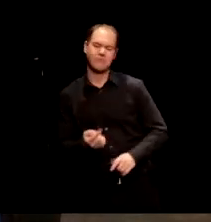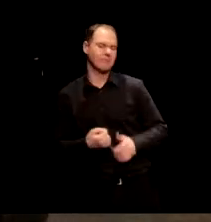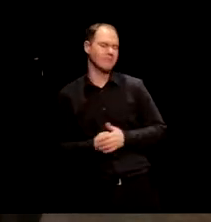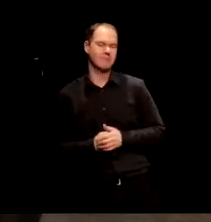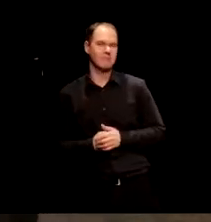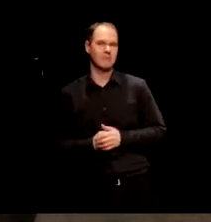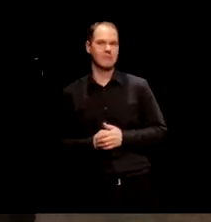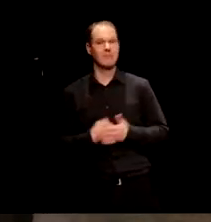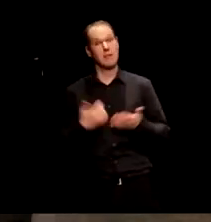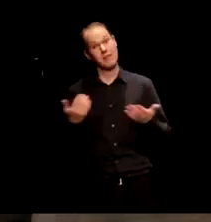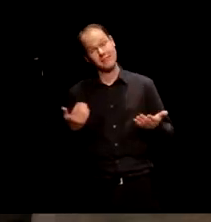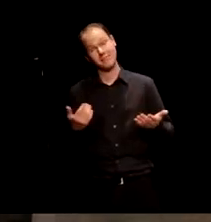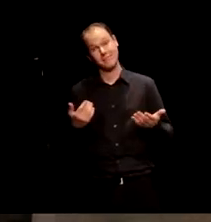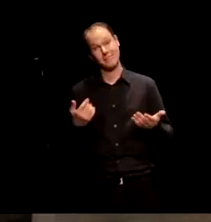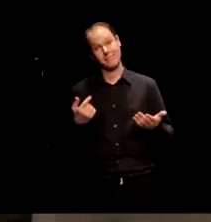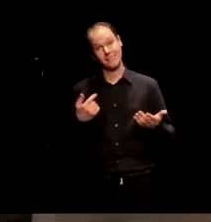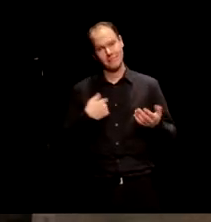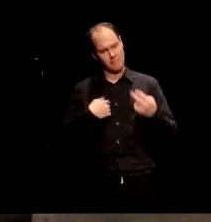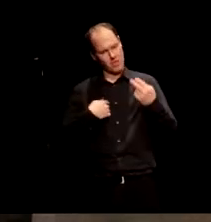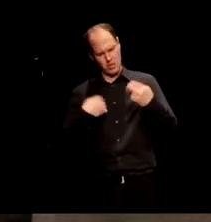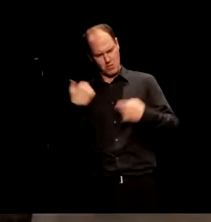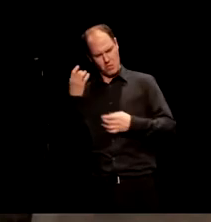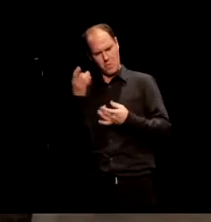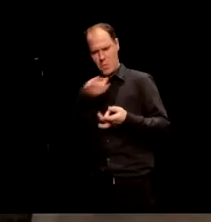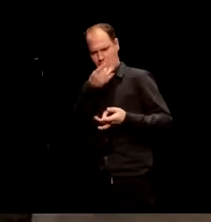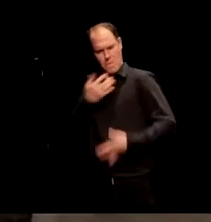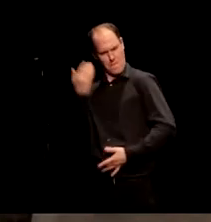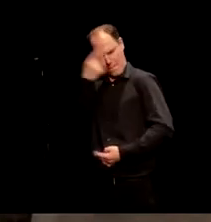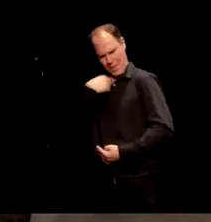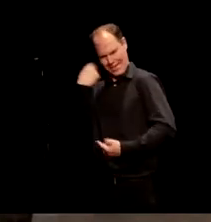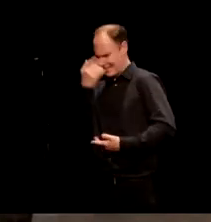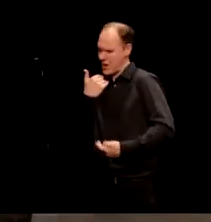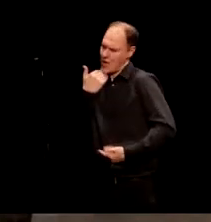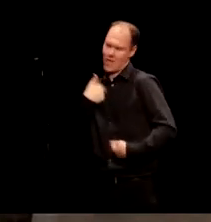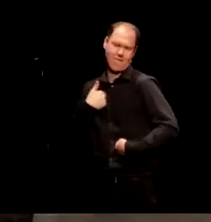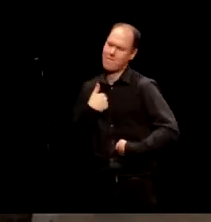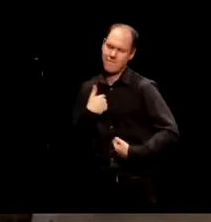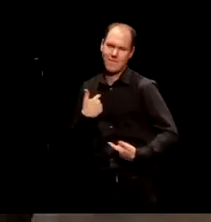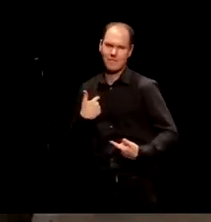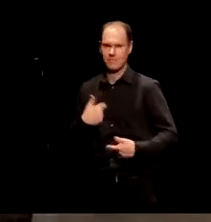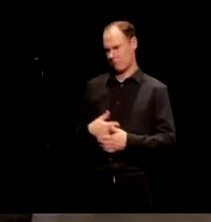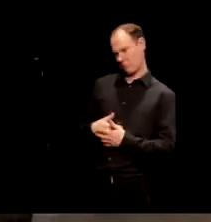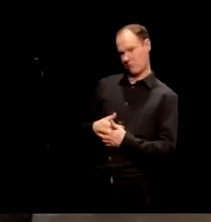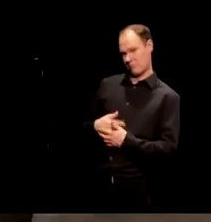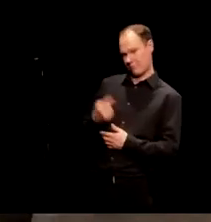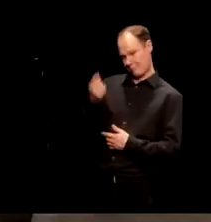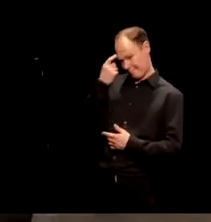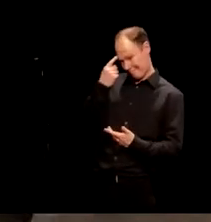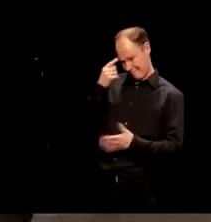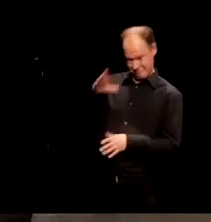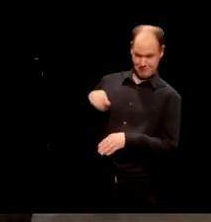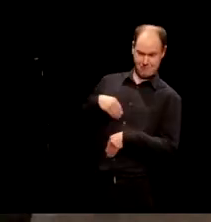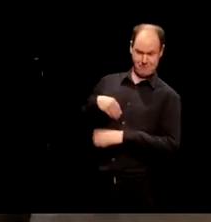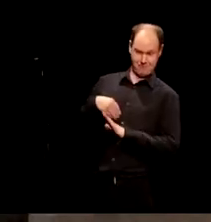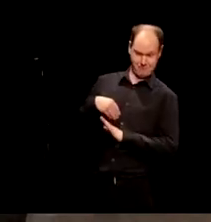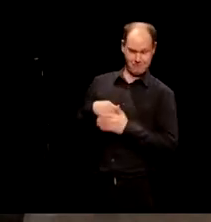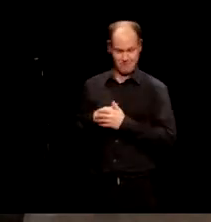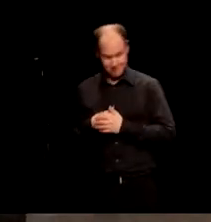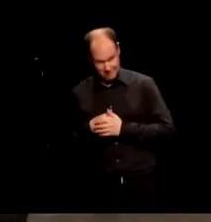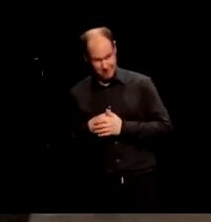Besides, I am not good looking enough to be ornamental. I will take that for granted. Look here, you!